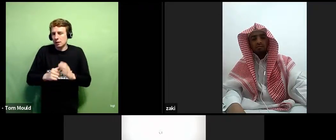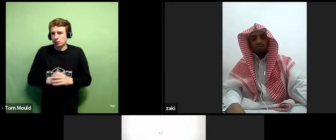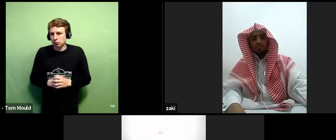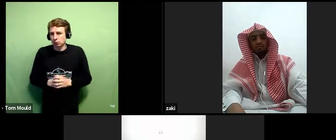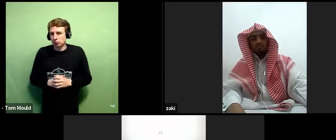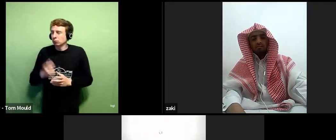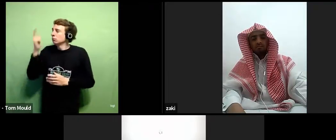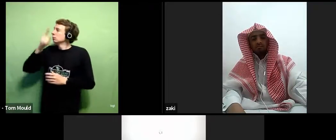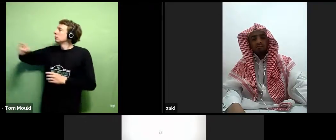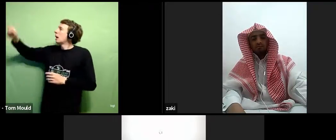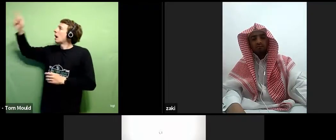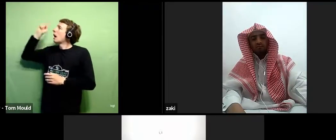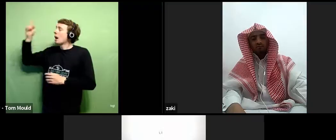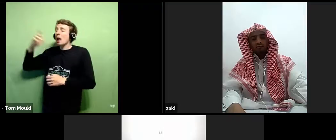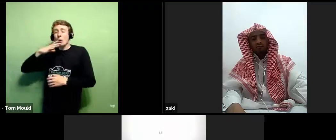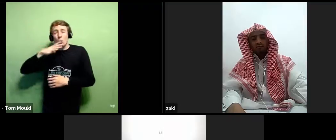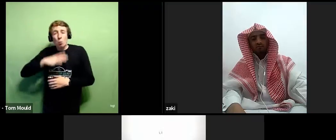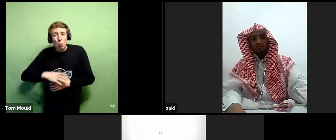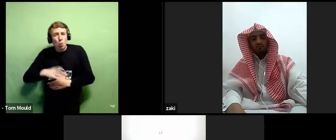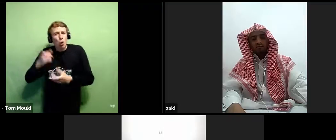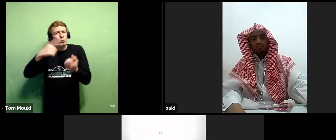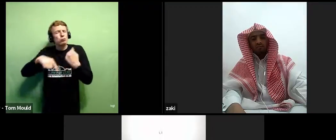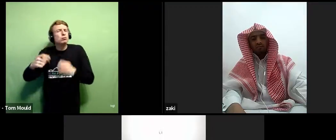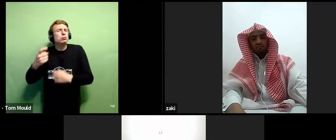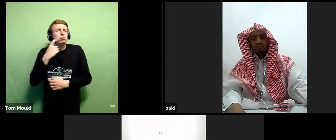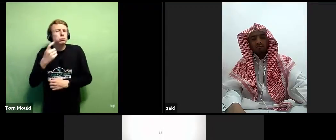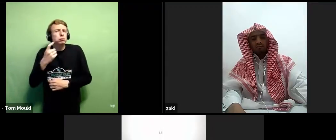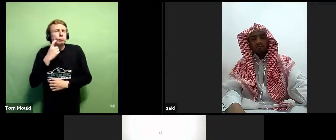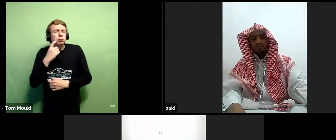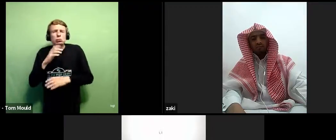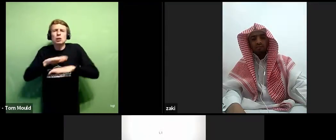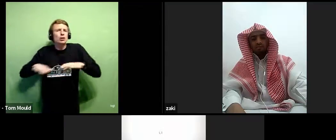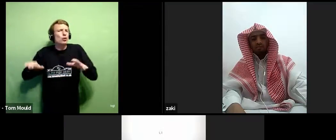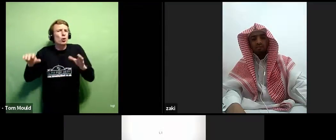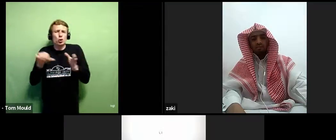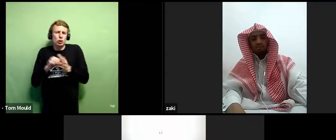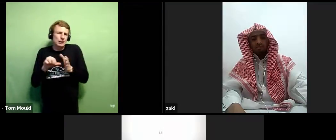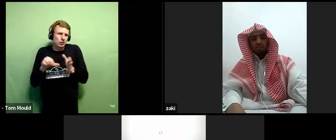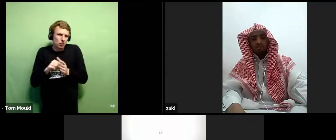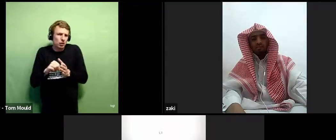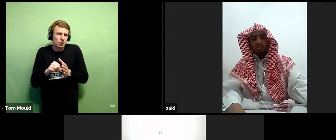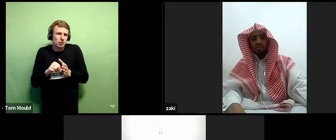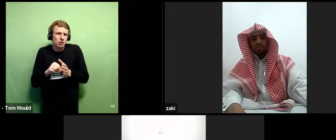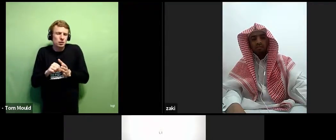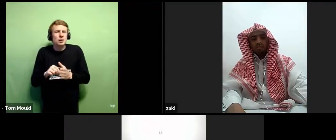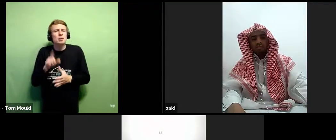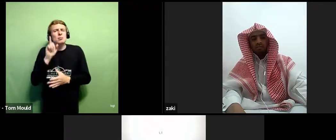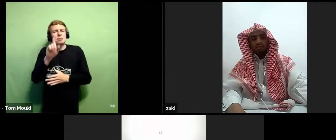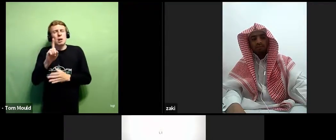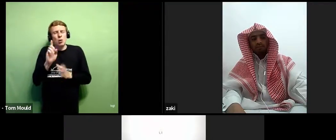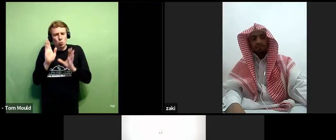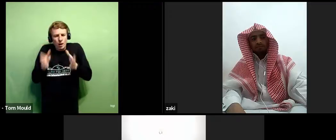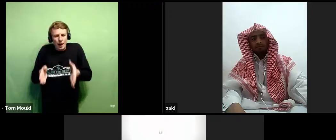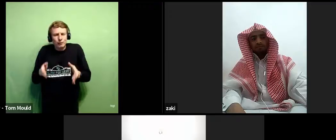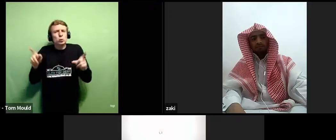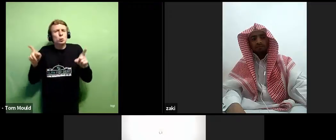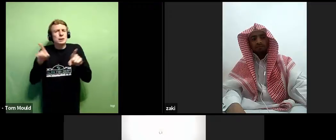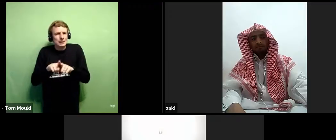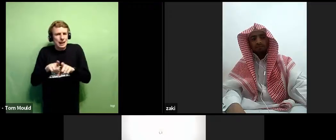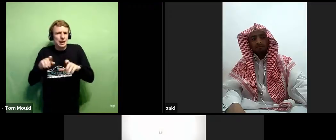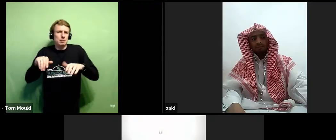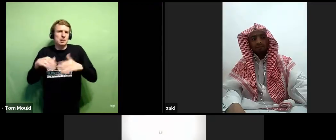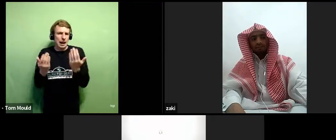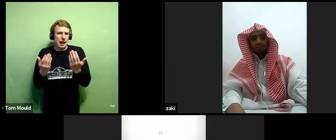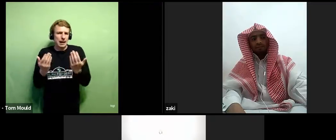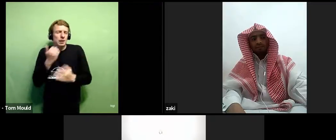want to make things difficult for you. He wants that you must complete the same number of days, and that you must magnify